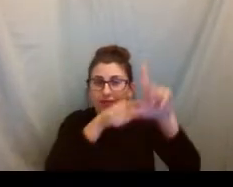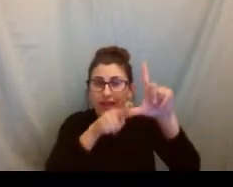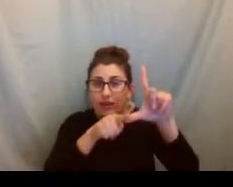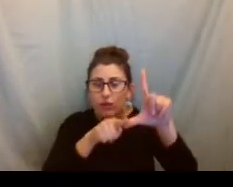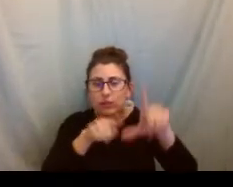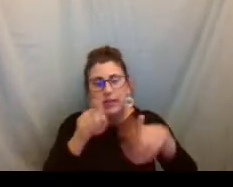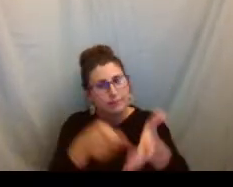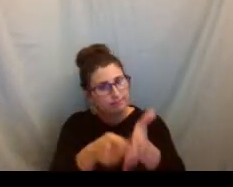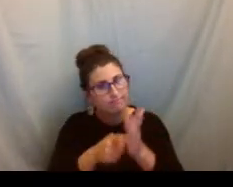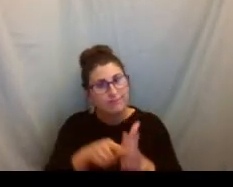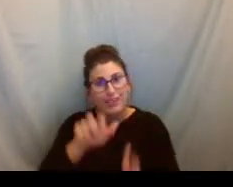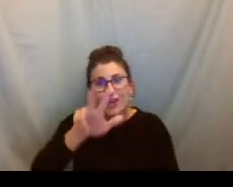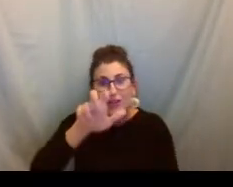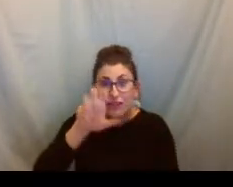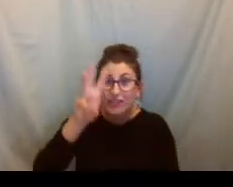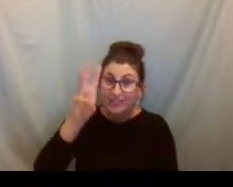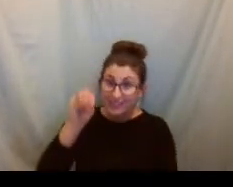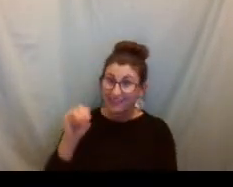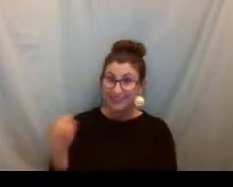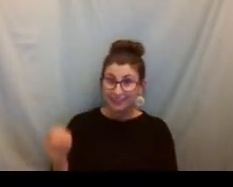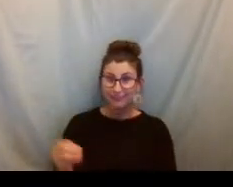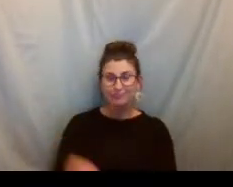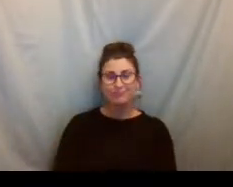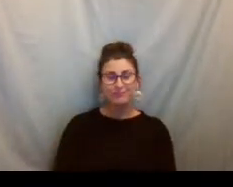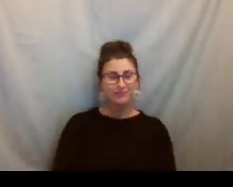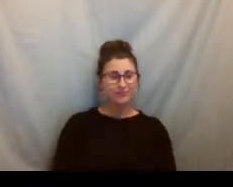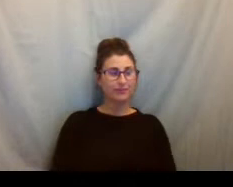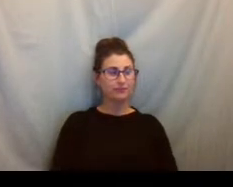360. Okay, so let's try another one.